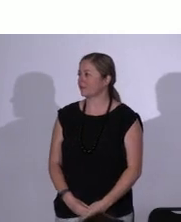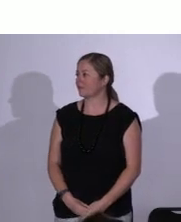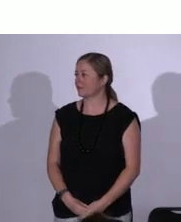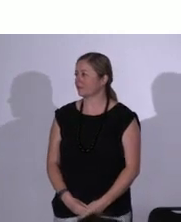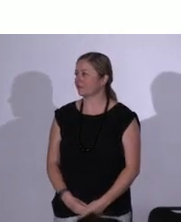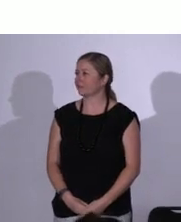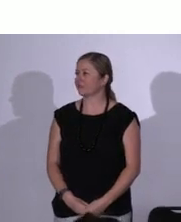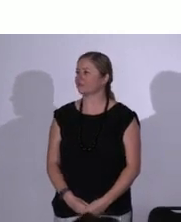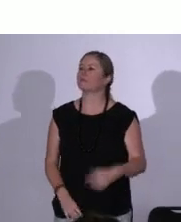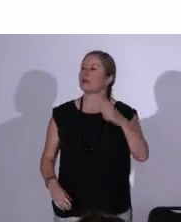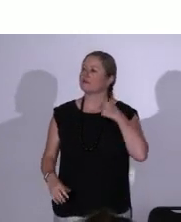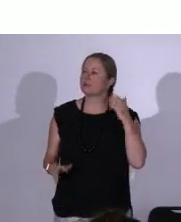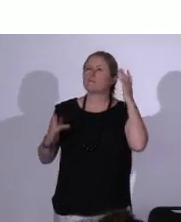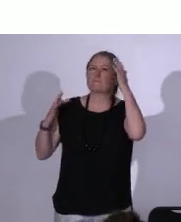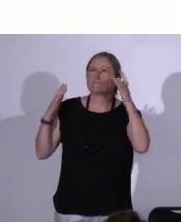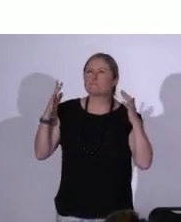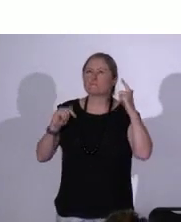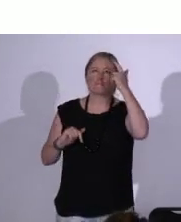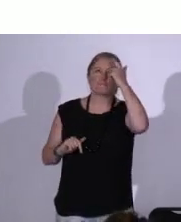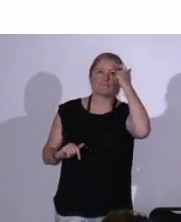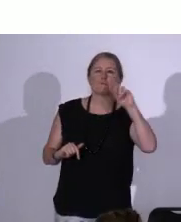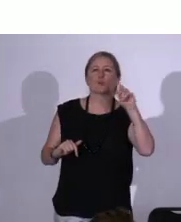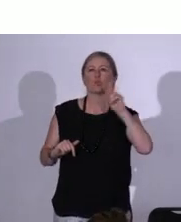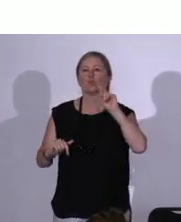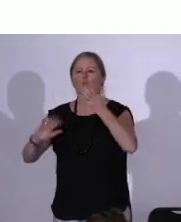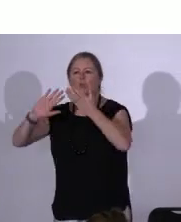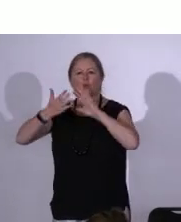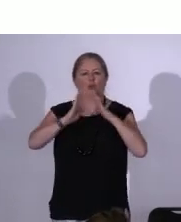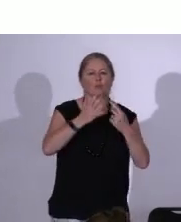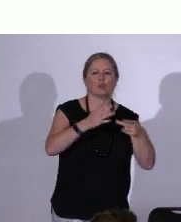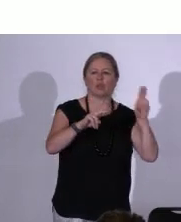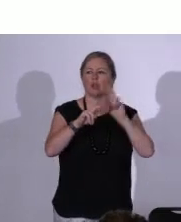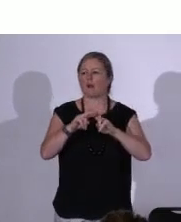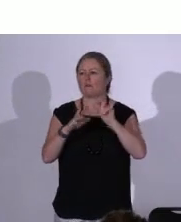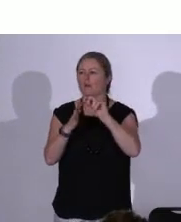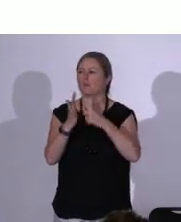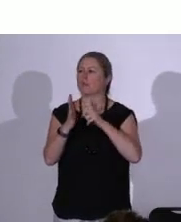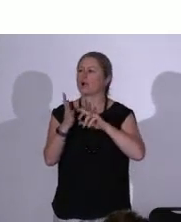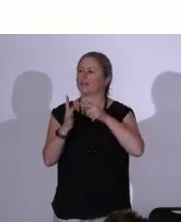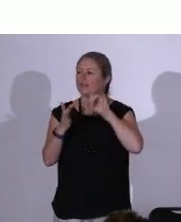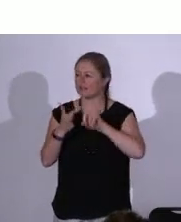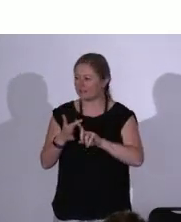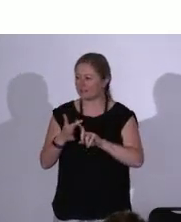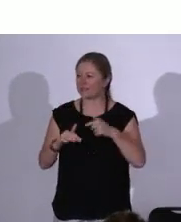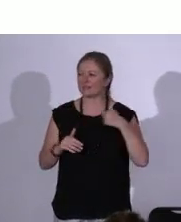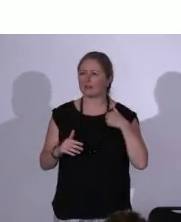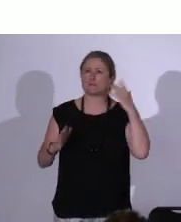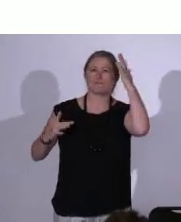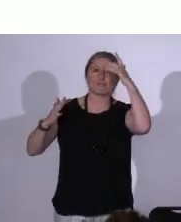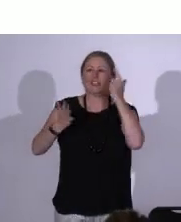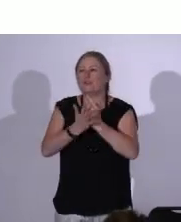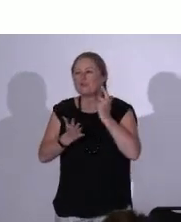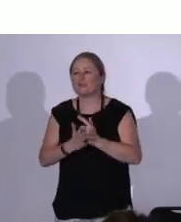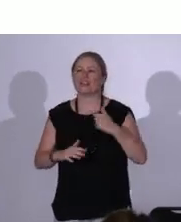I've thought a lot about this idea of what is a community of practice, probably more than any person should.